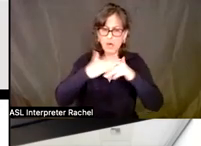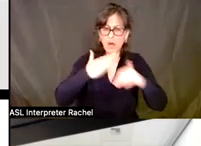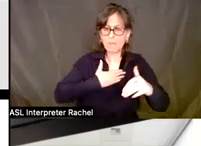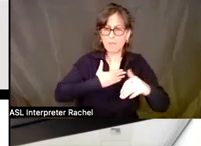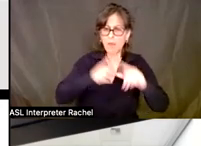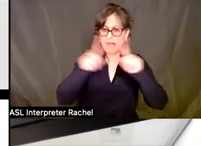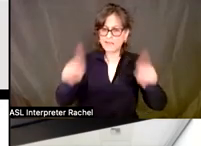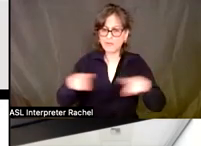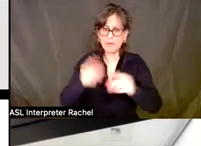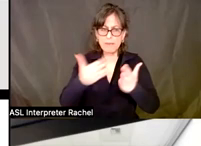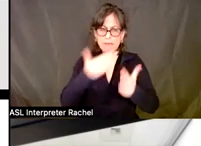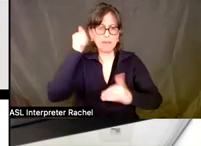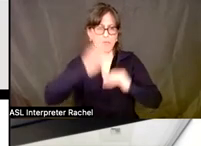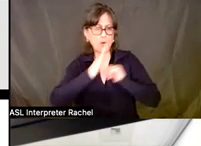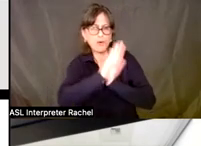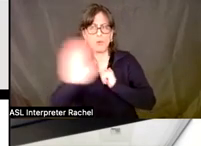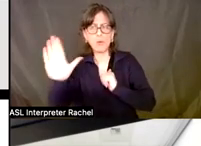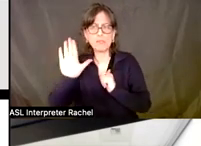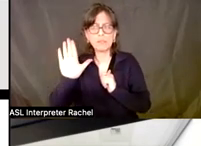on your screen,